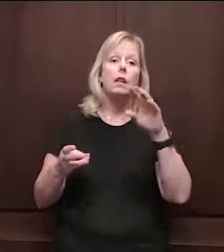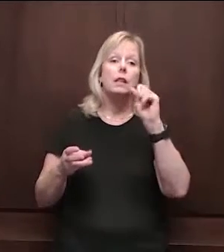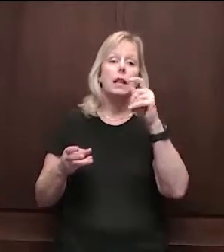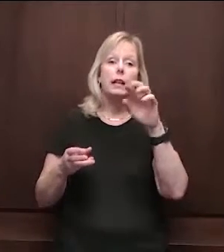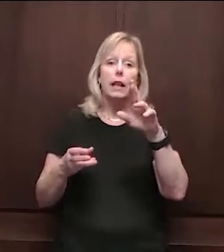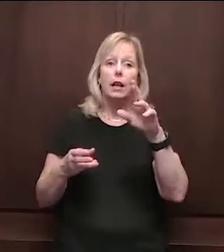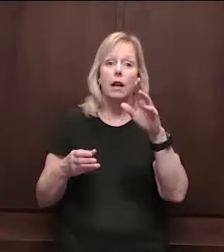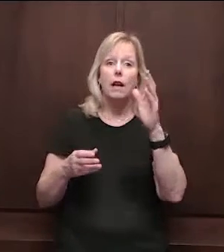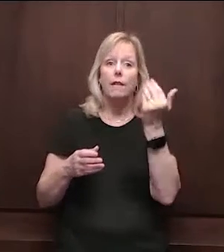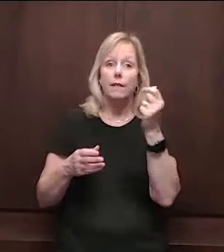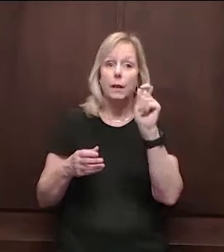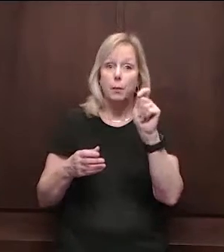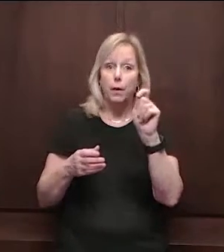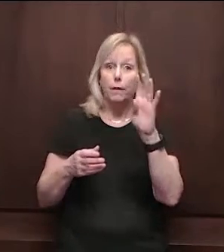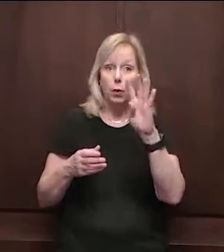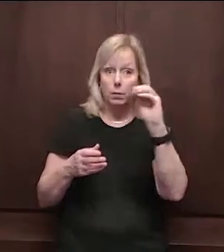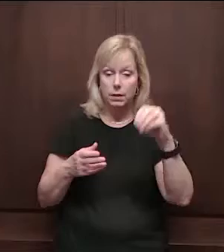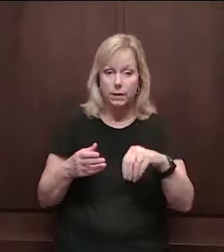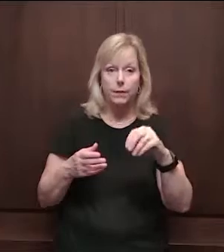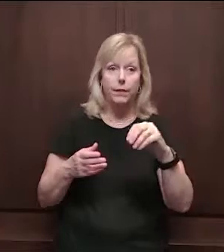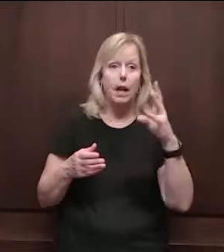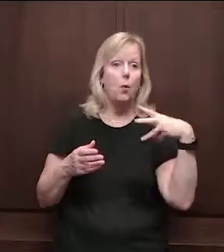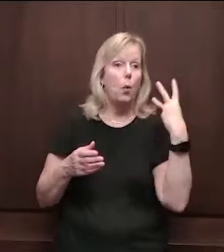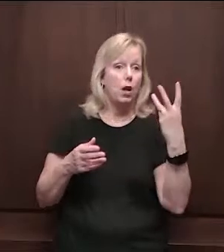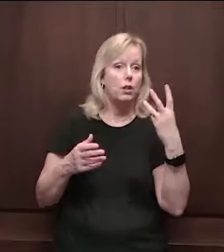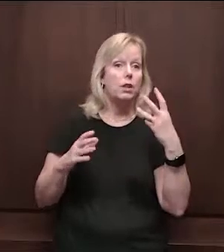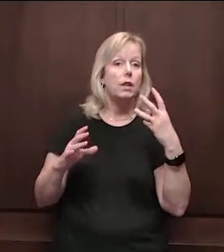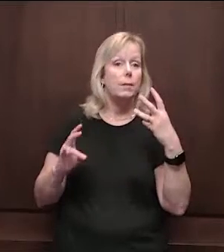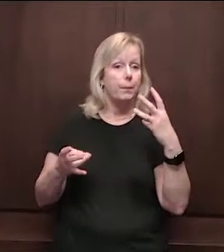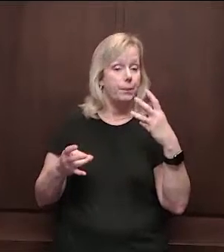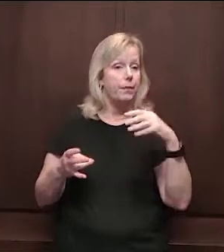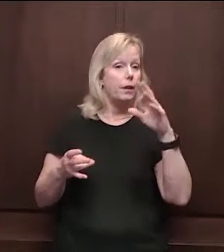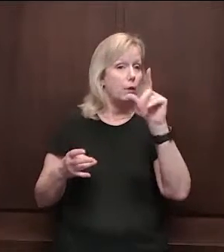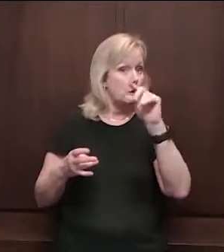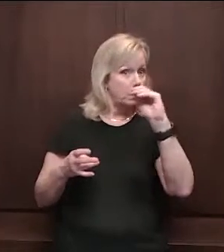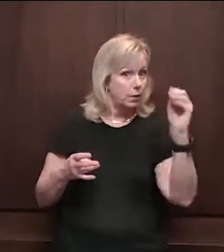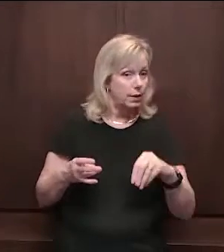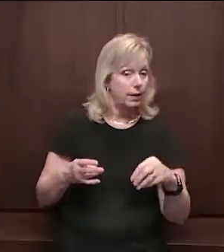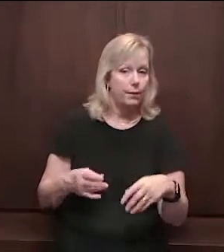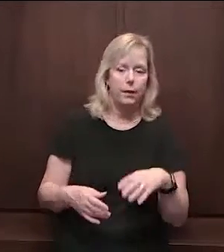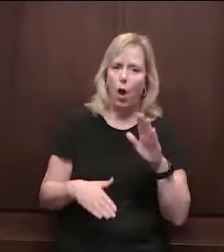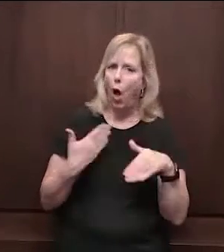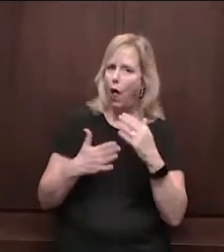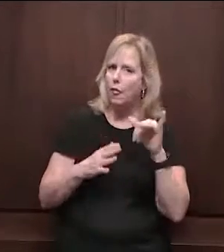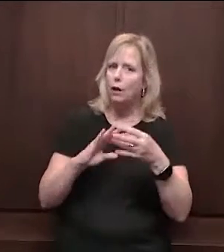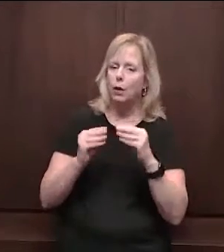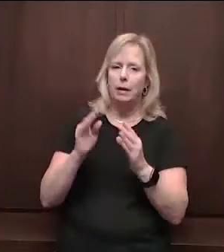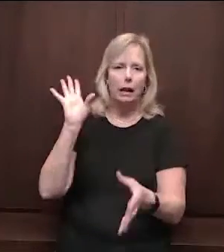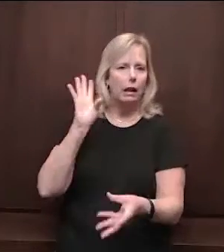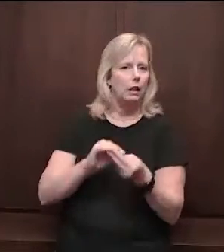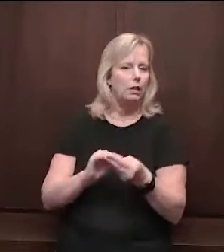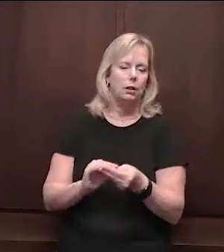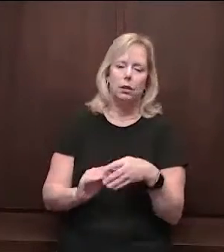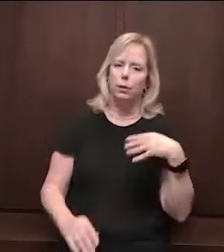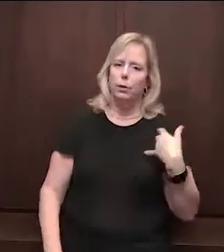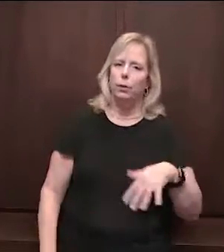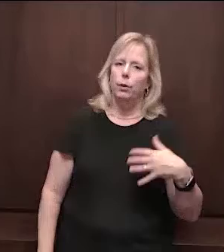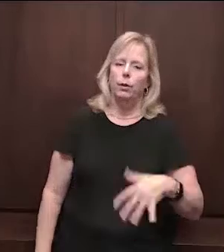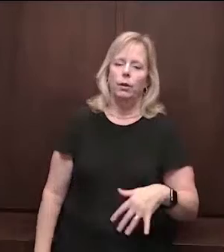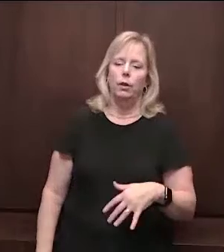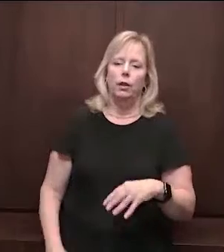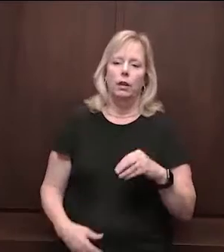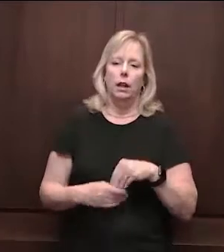Clair is at 15.4%, and Washington County is at 20%. All those numbers together in